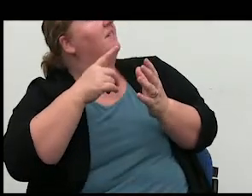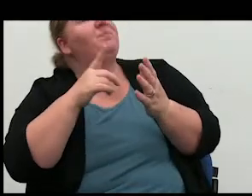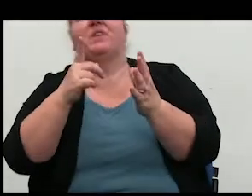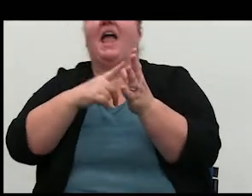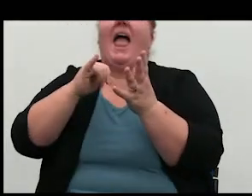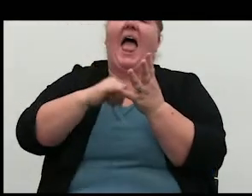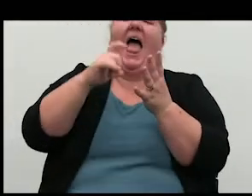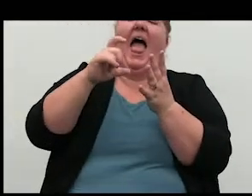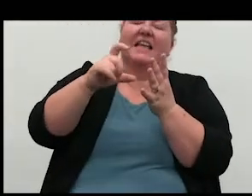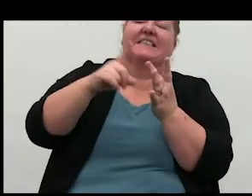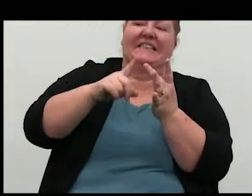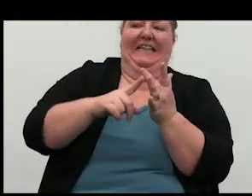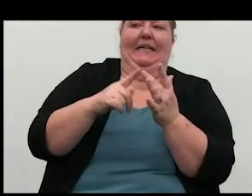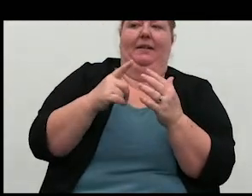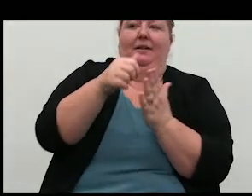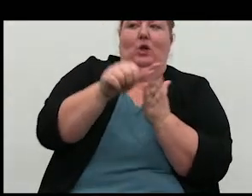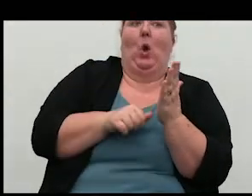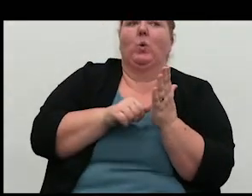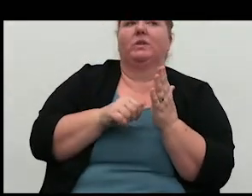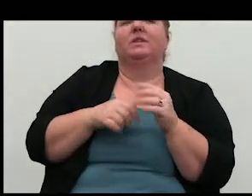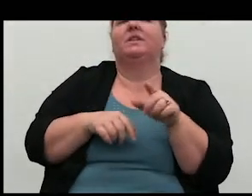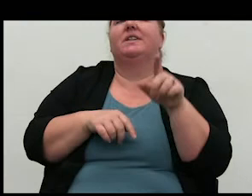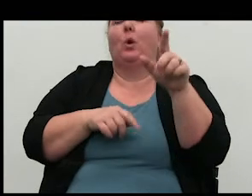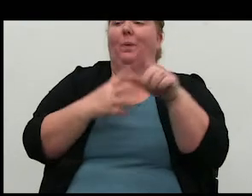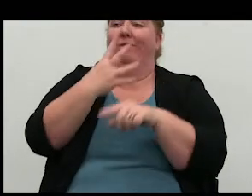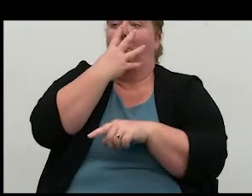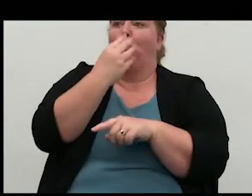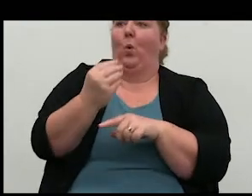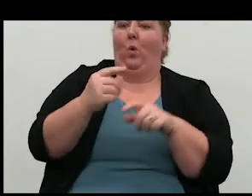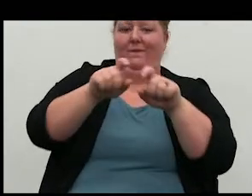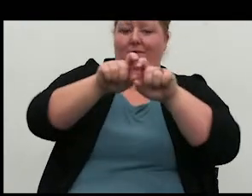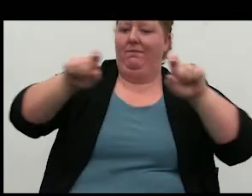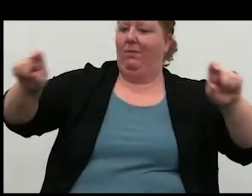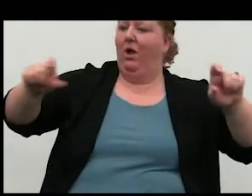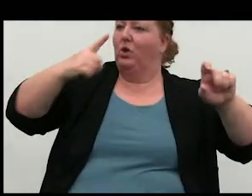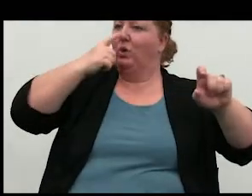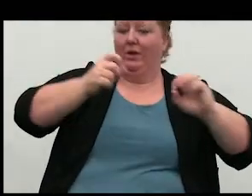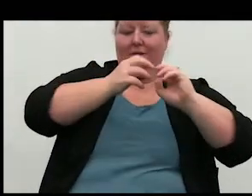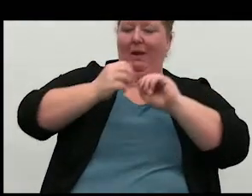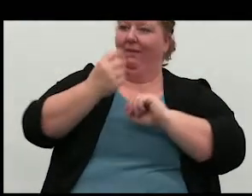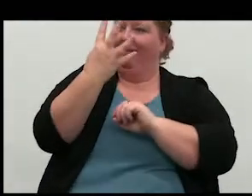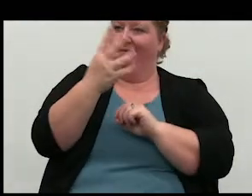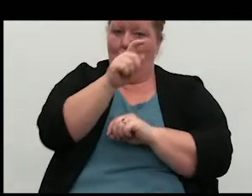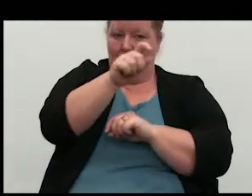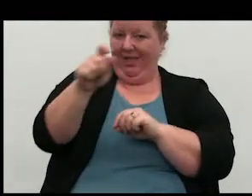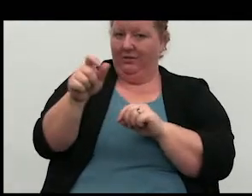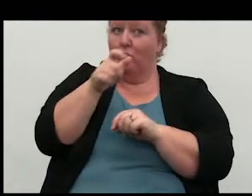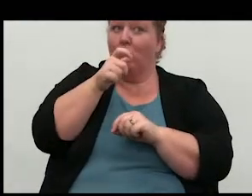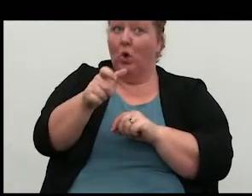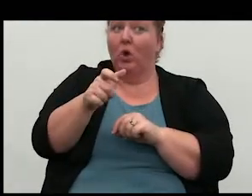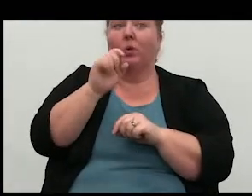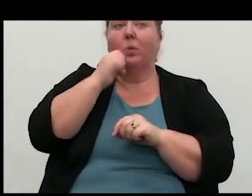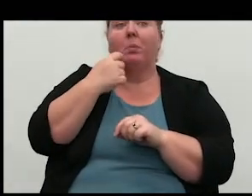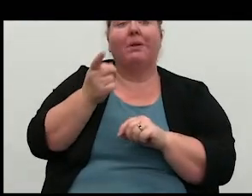in ASCII. So with a wolf's worth of shin bones, you can spell out a 4-letter word, which would be,